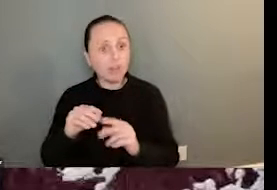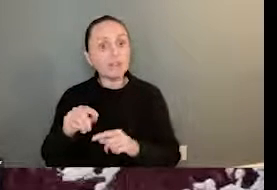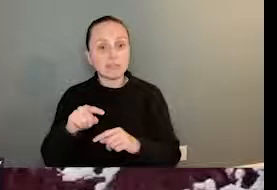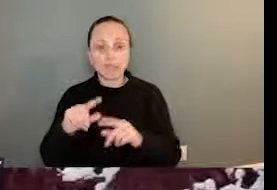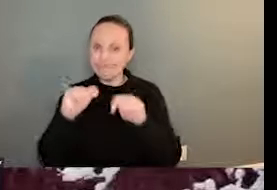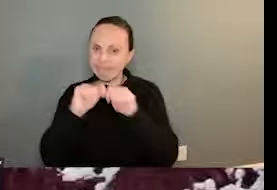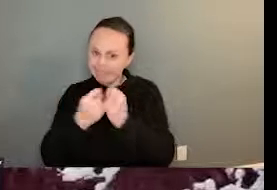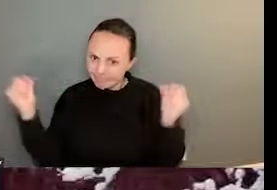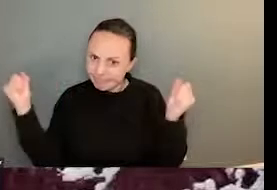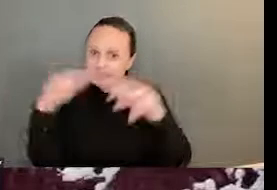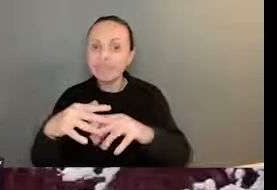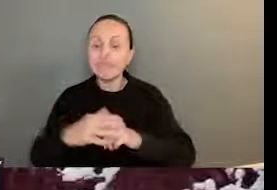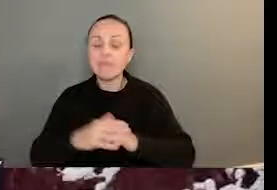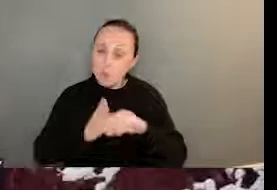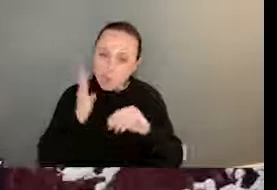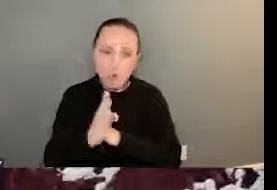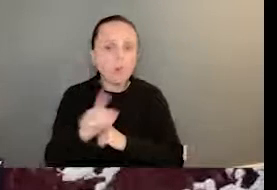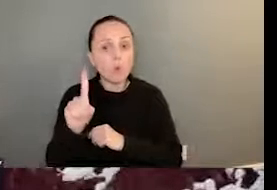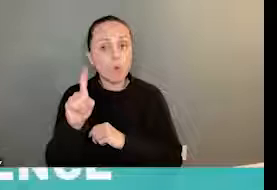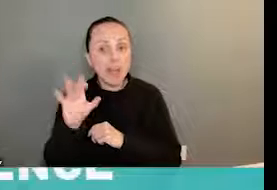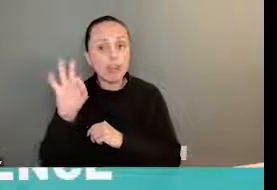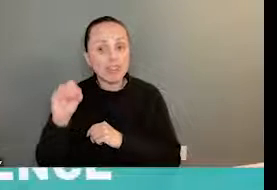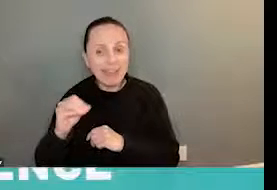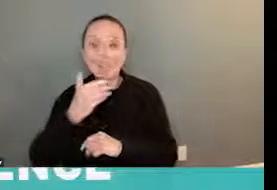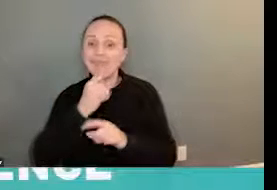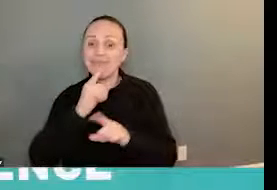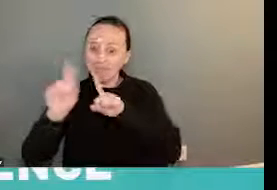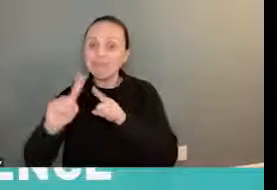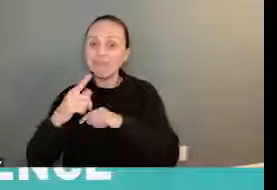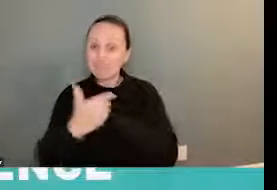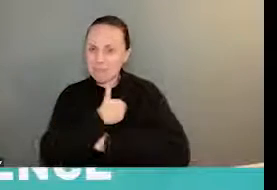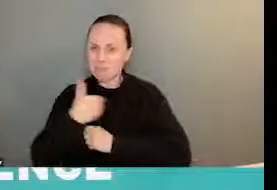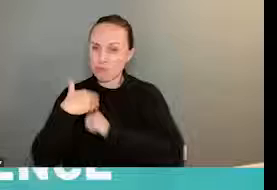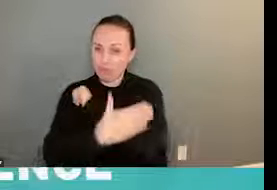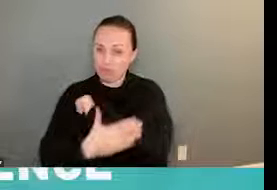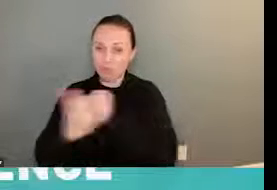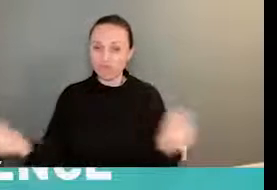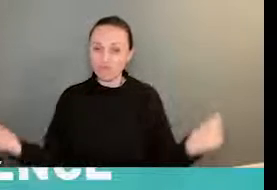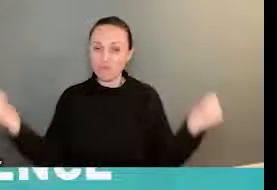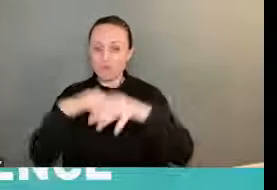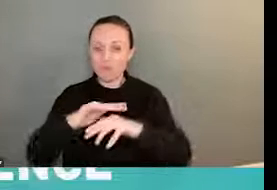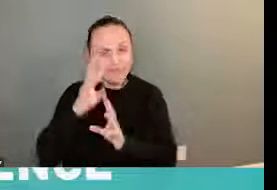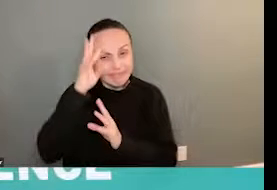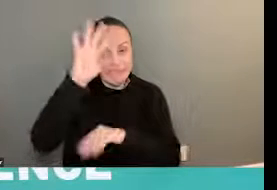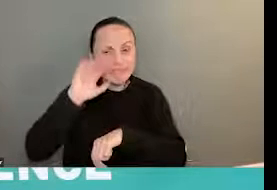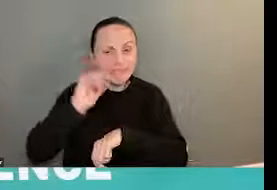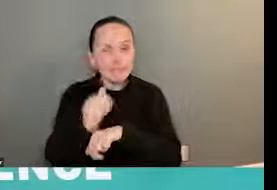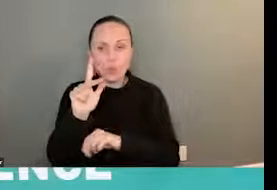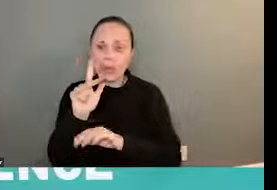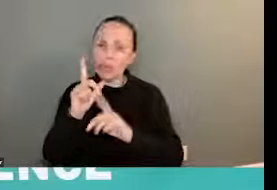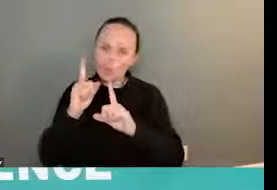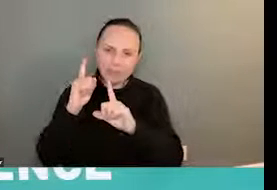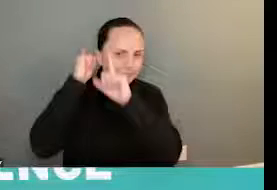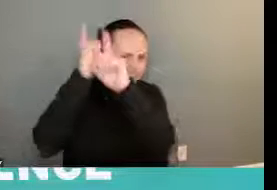together, where more than 190 member nations all sat down to develop 23 ambitious targets